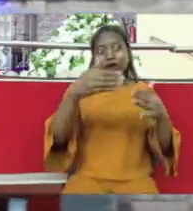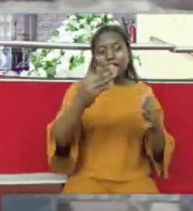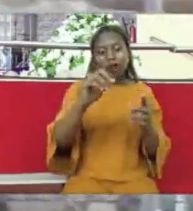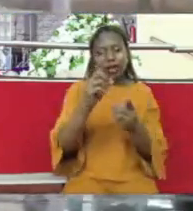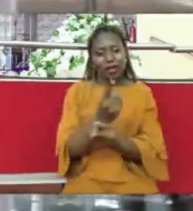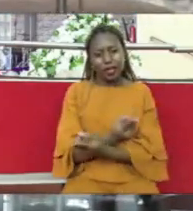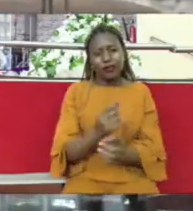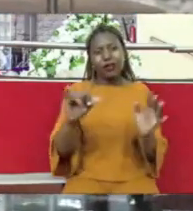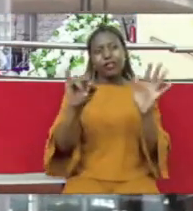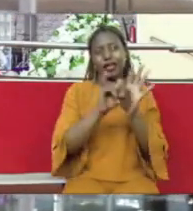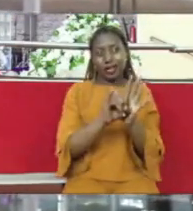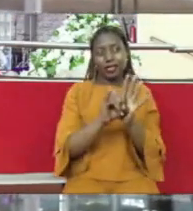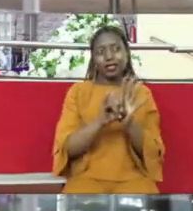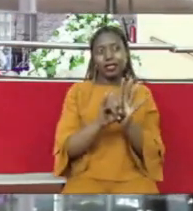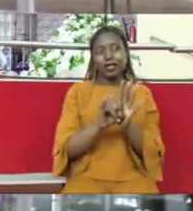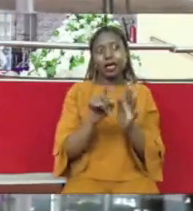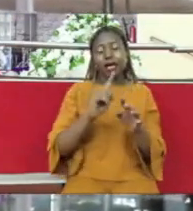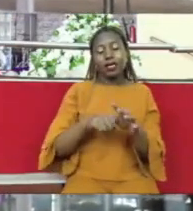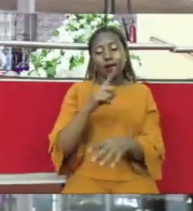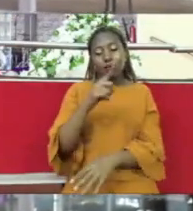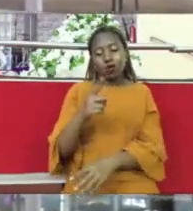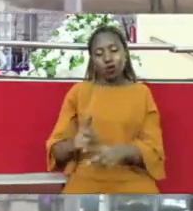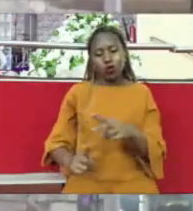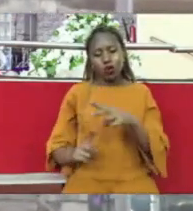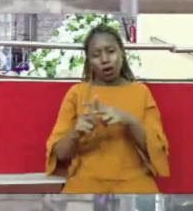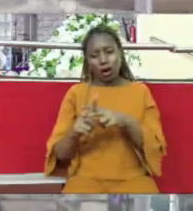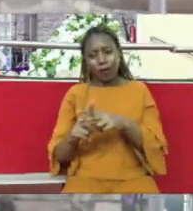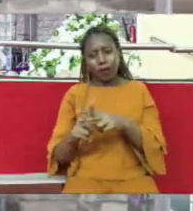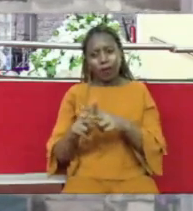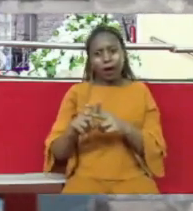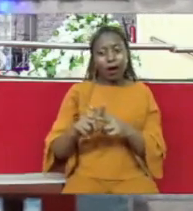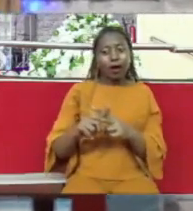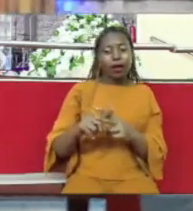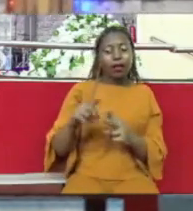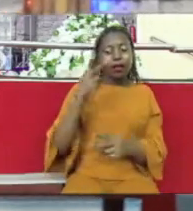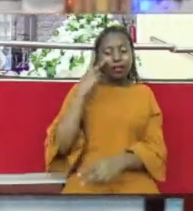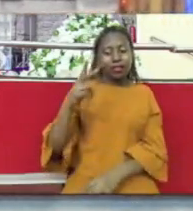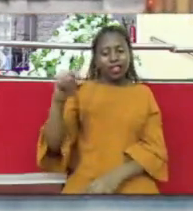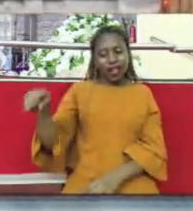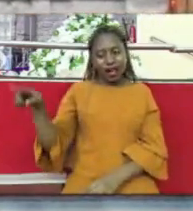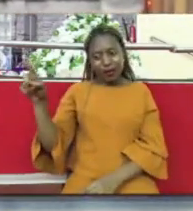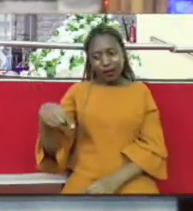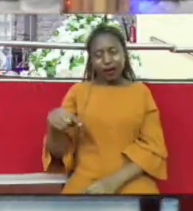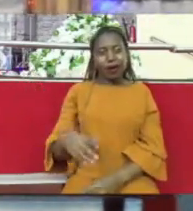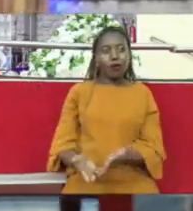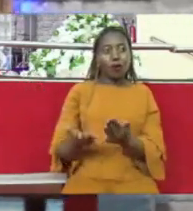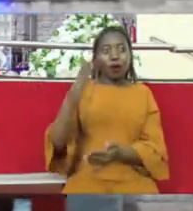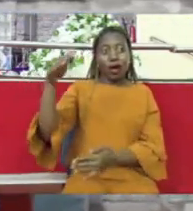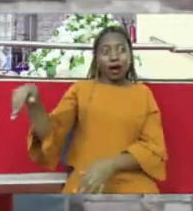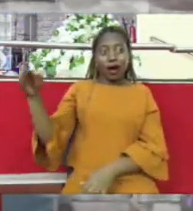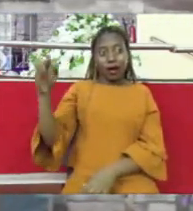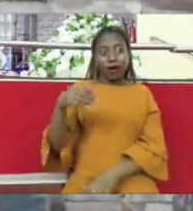you're appearing, they're identifying you with a certain crime or a certain mistake that you did. Pana wakati